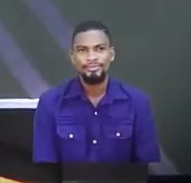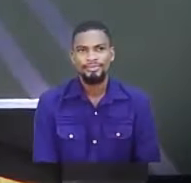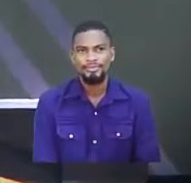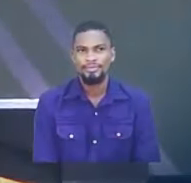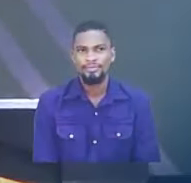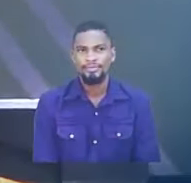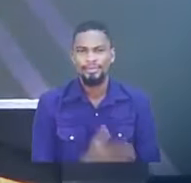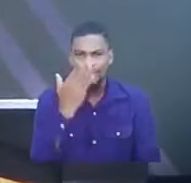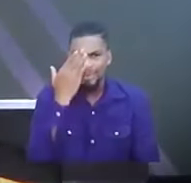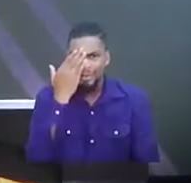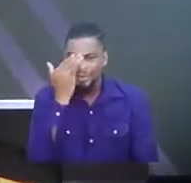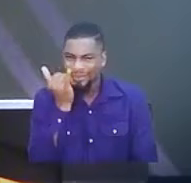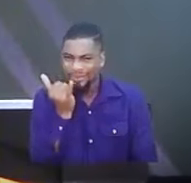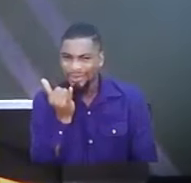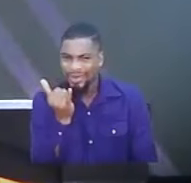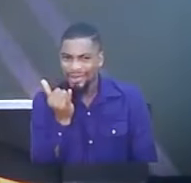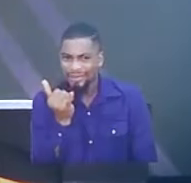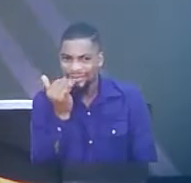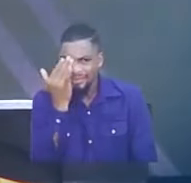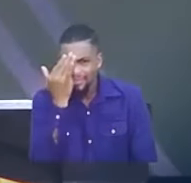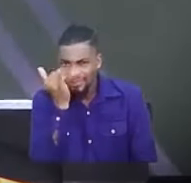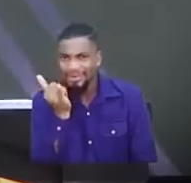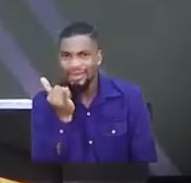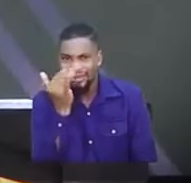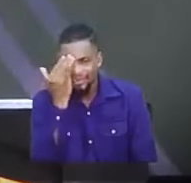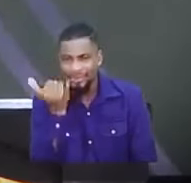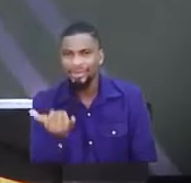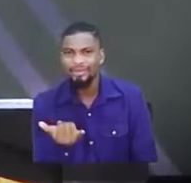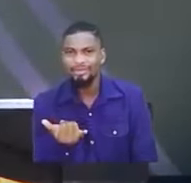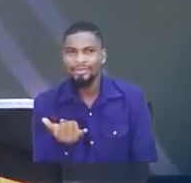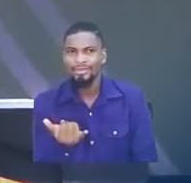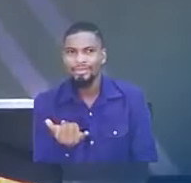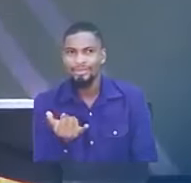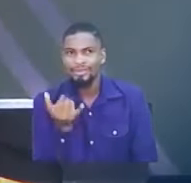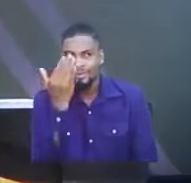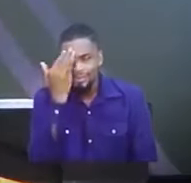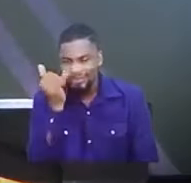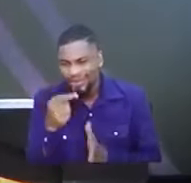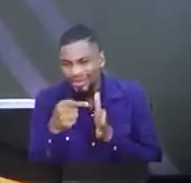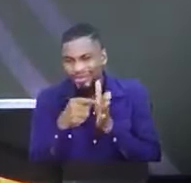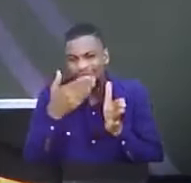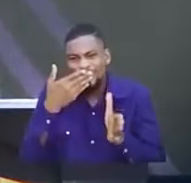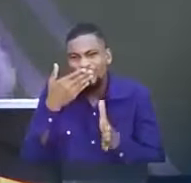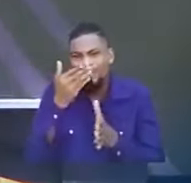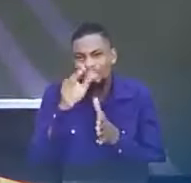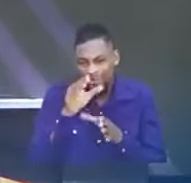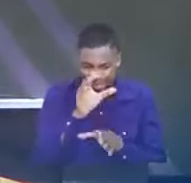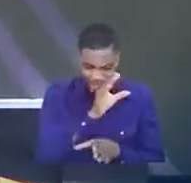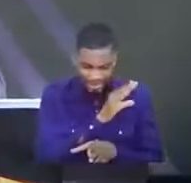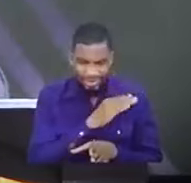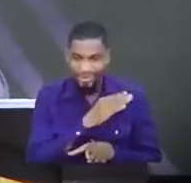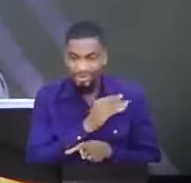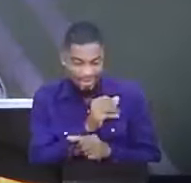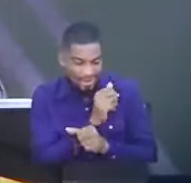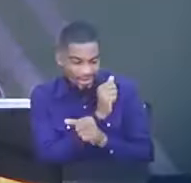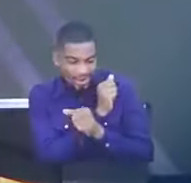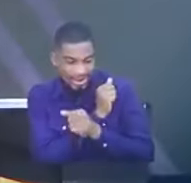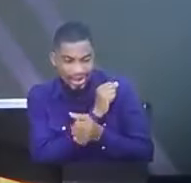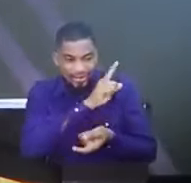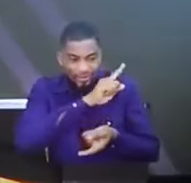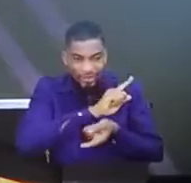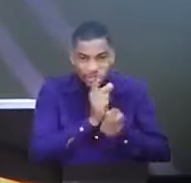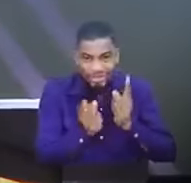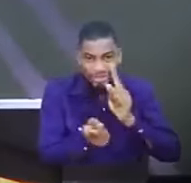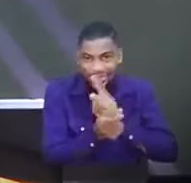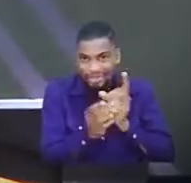Why is she treating this beautiful girl like this? Why is it that all of a sudden the love has turned to hatred? What